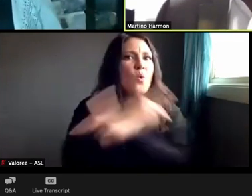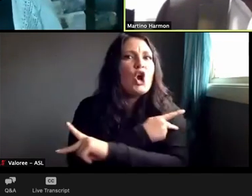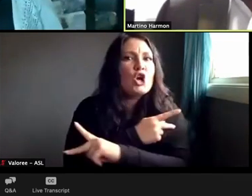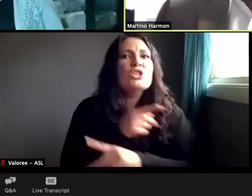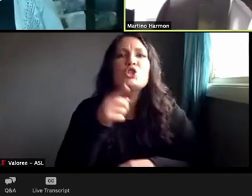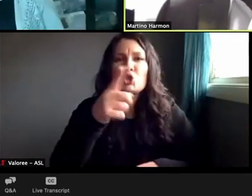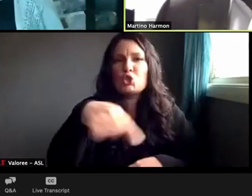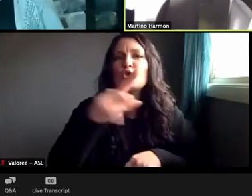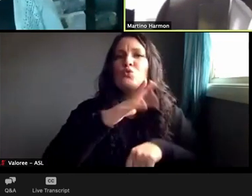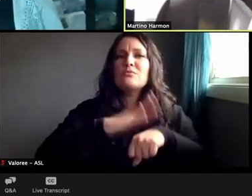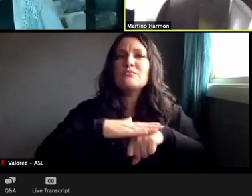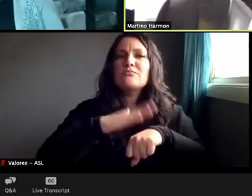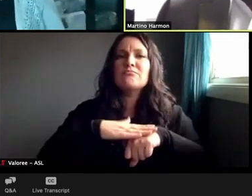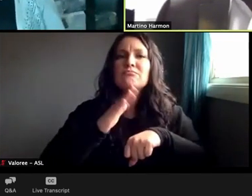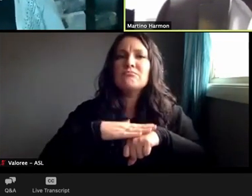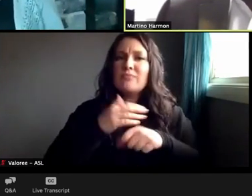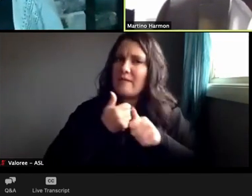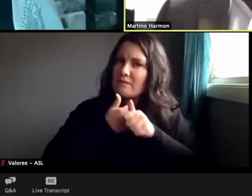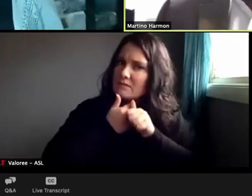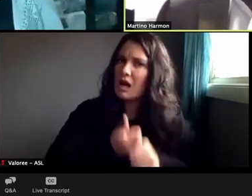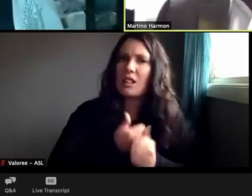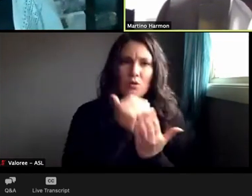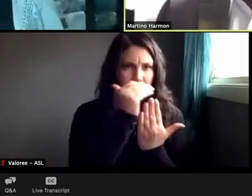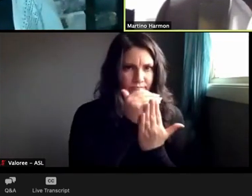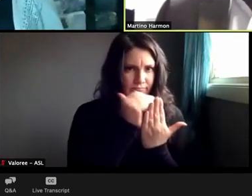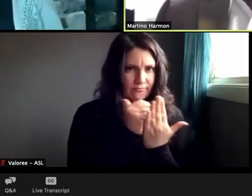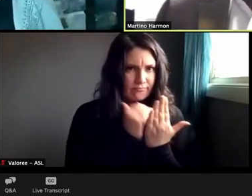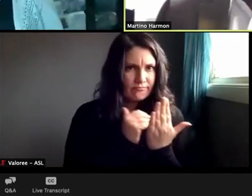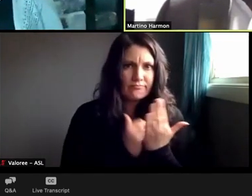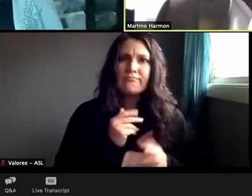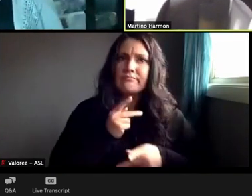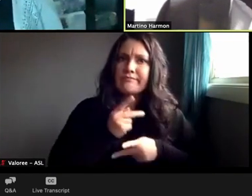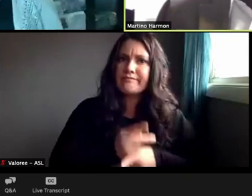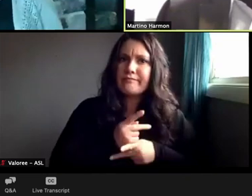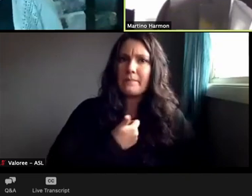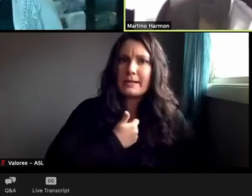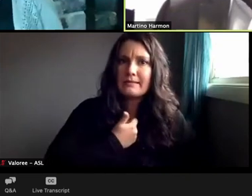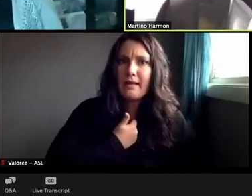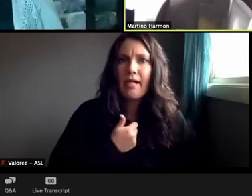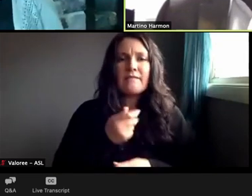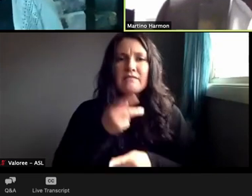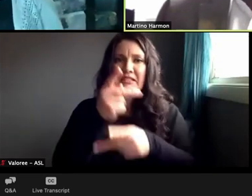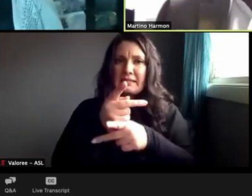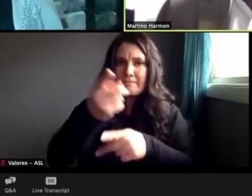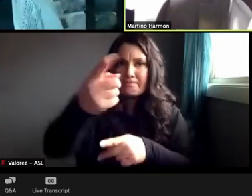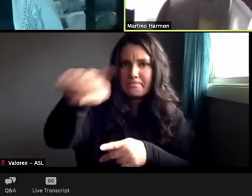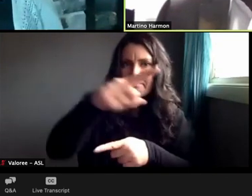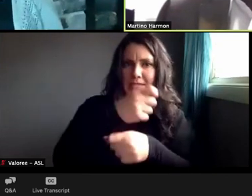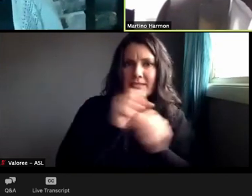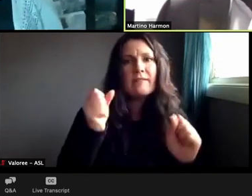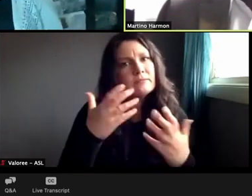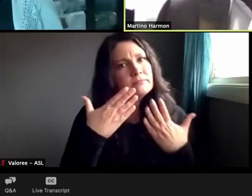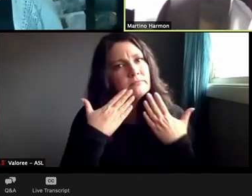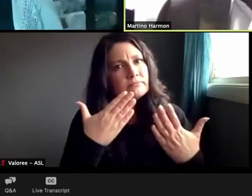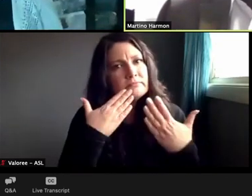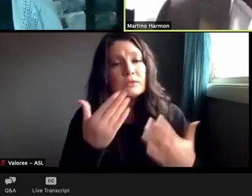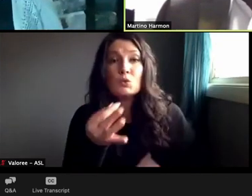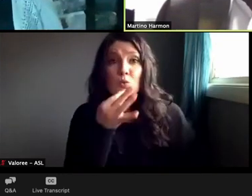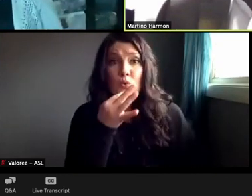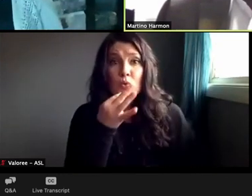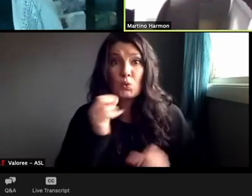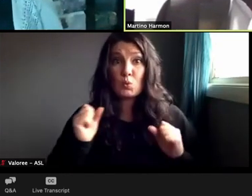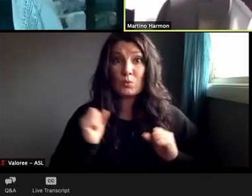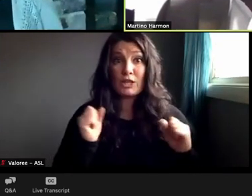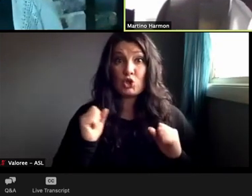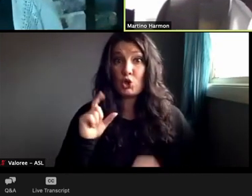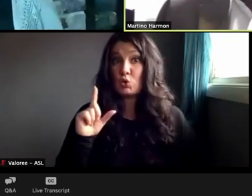and precautions necessary to take care of themselves and keep others safe. As we head toward winter 2021, we